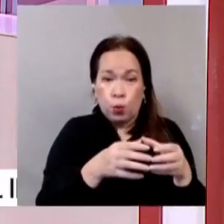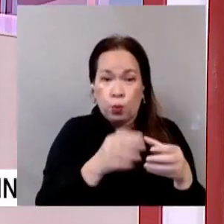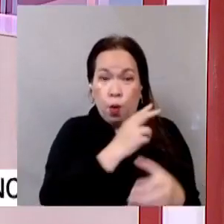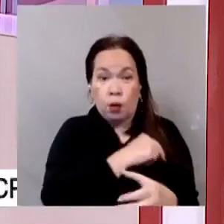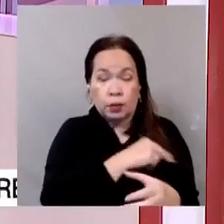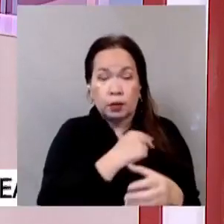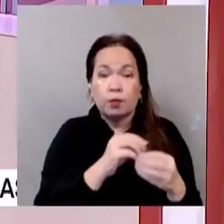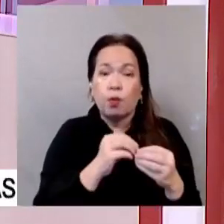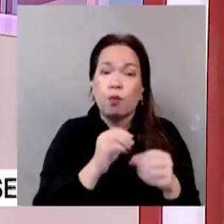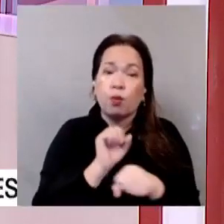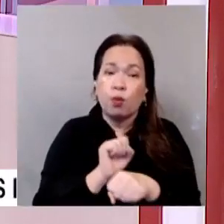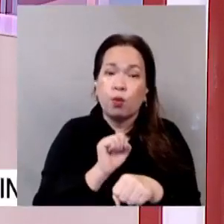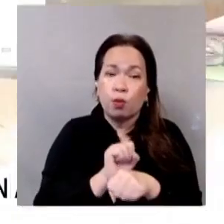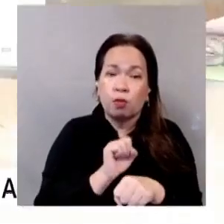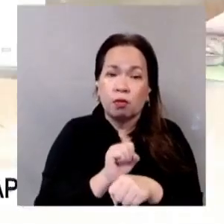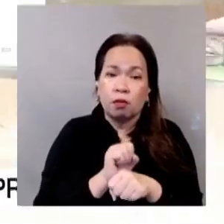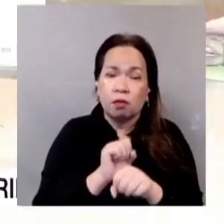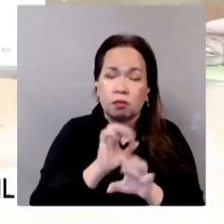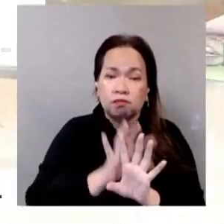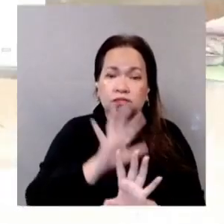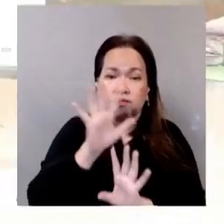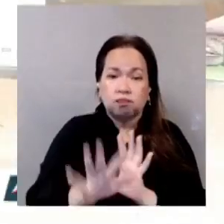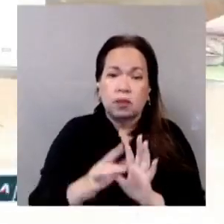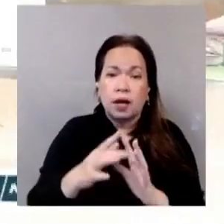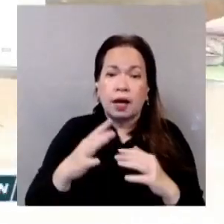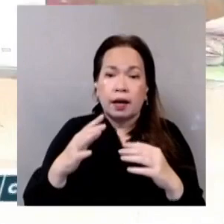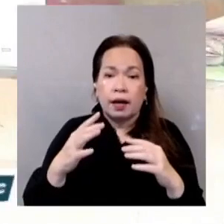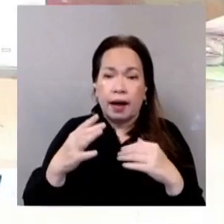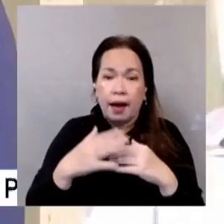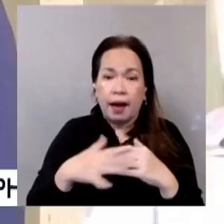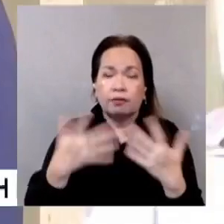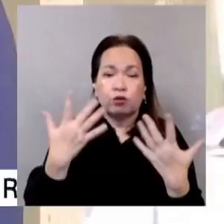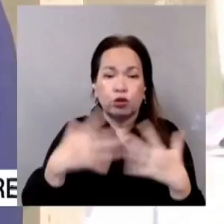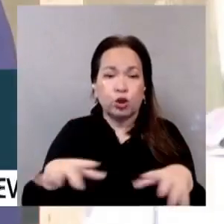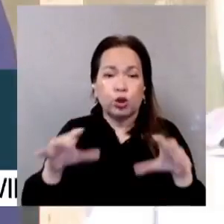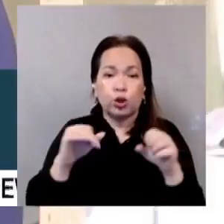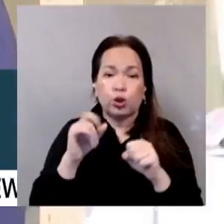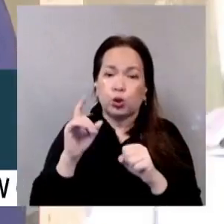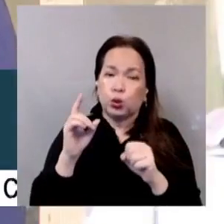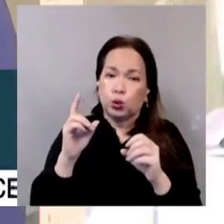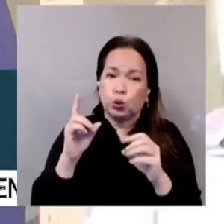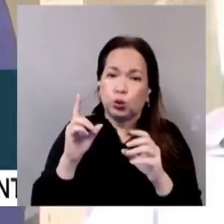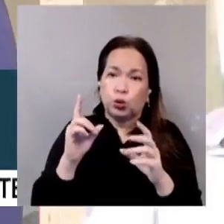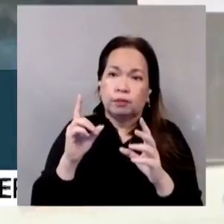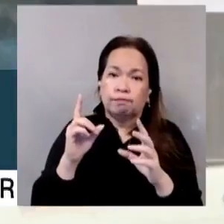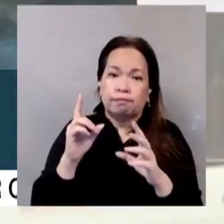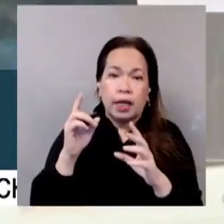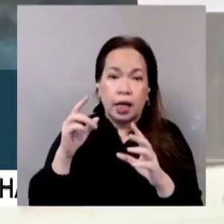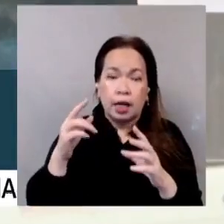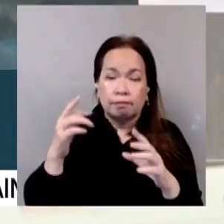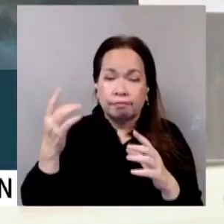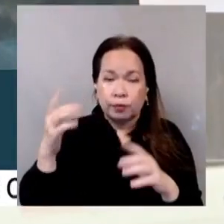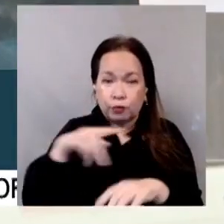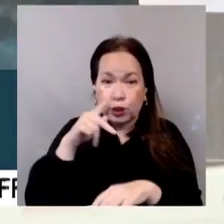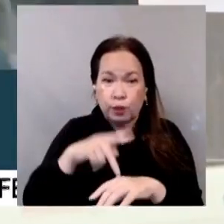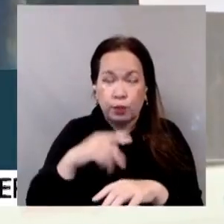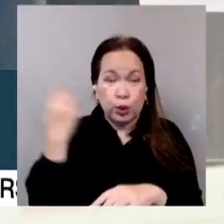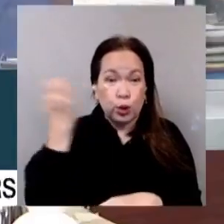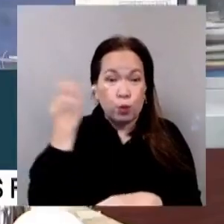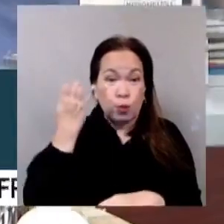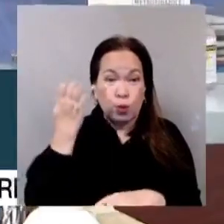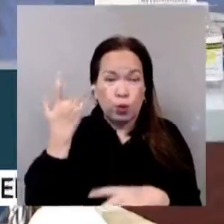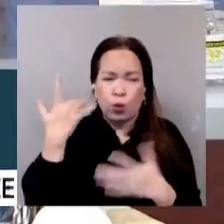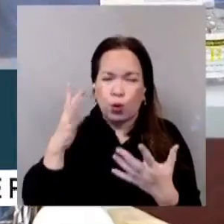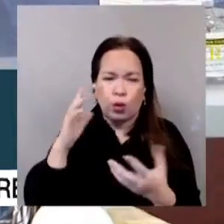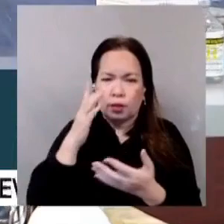to receive their pandemic benefits once the state of public health emergency in the Philippines is officially lifted. The Private Hospitals Association of the